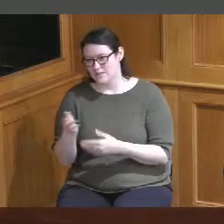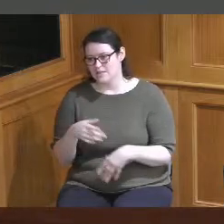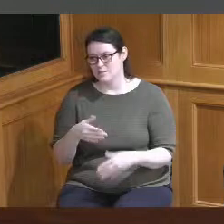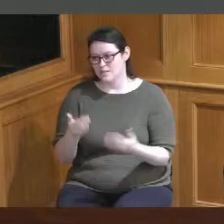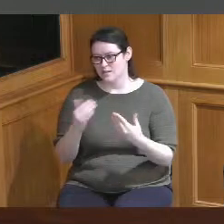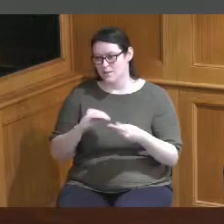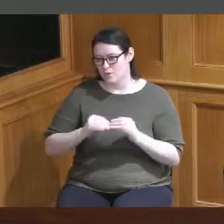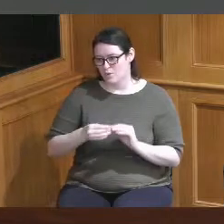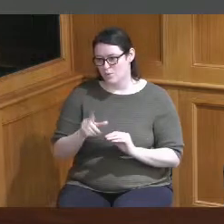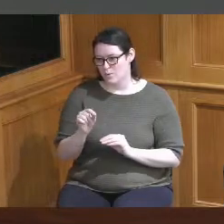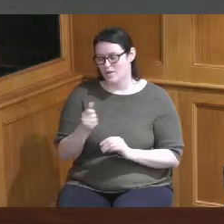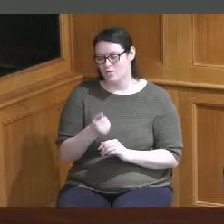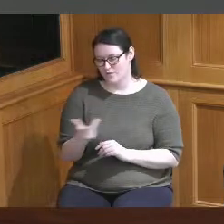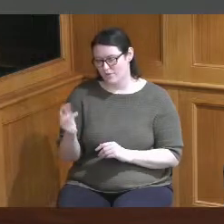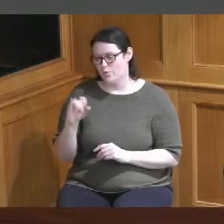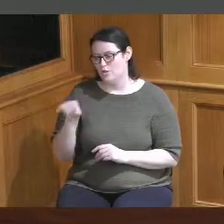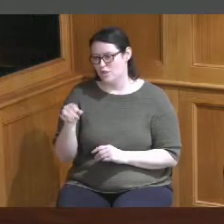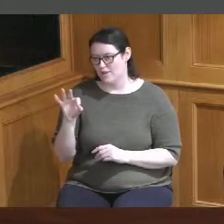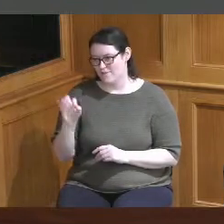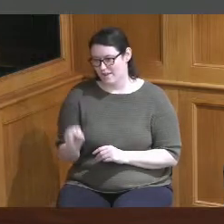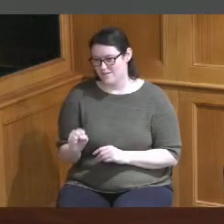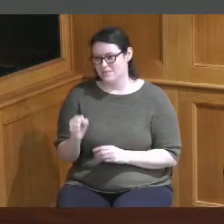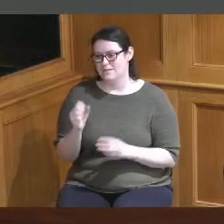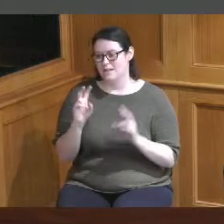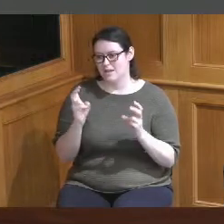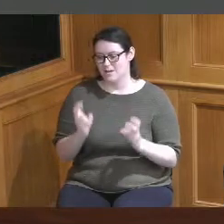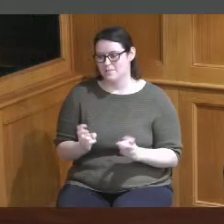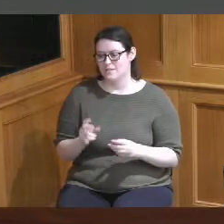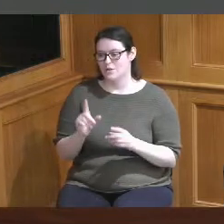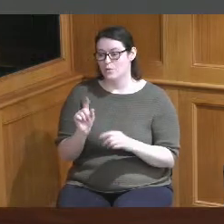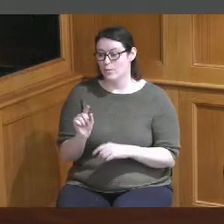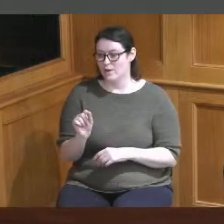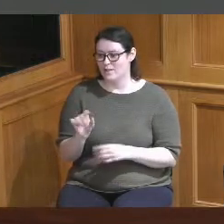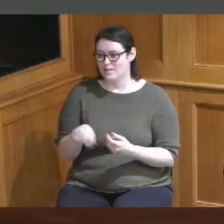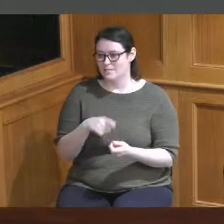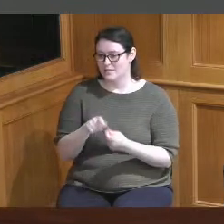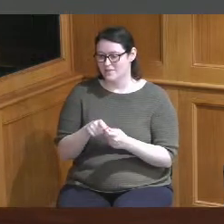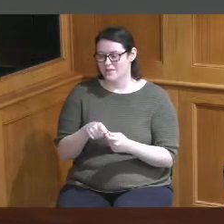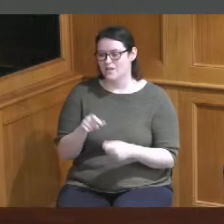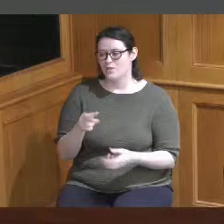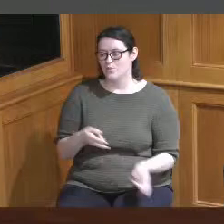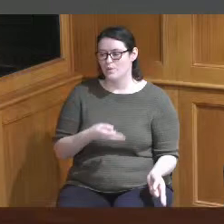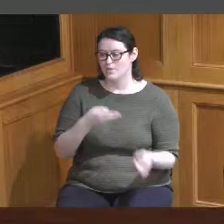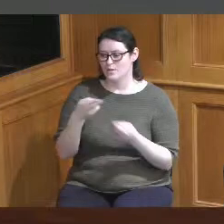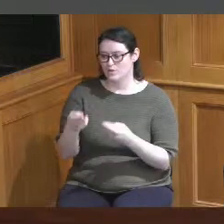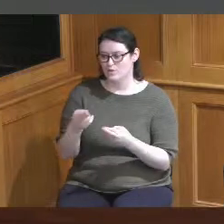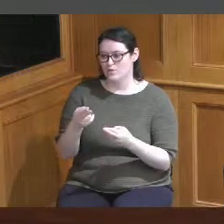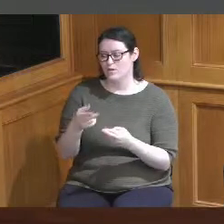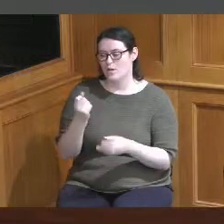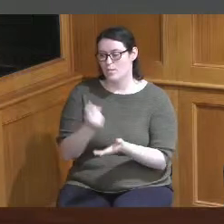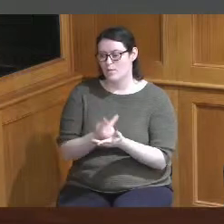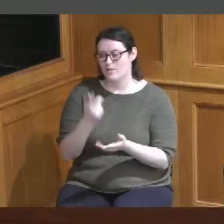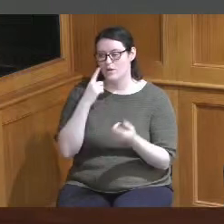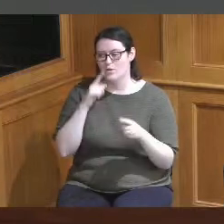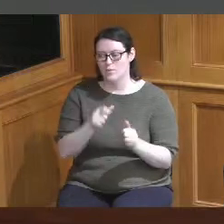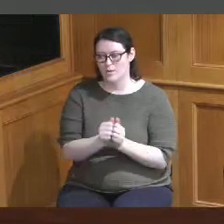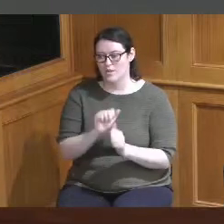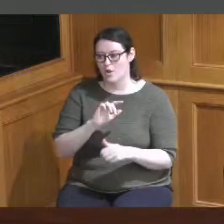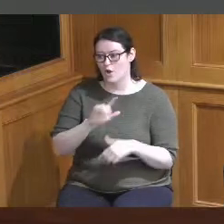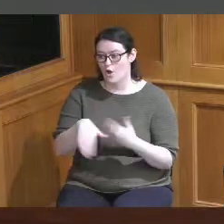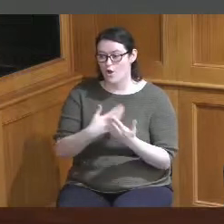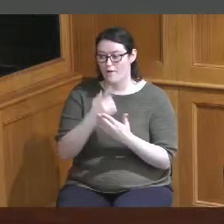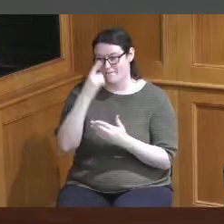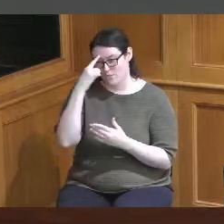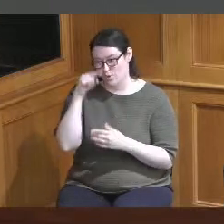Item 20, we have several JFS items. Item 20 is a resolution approving an agreement with All For